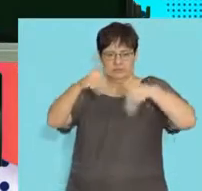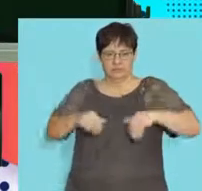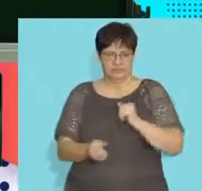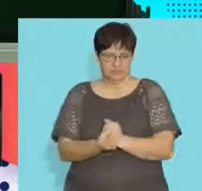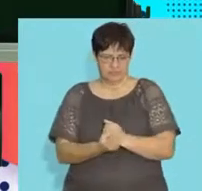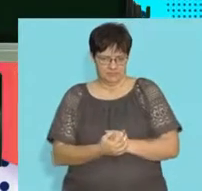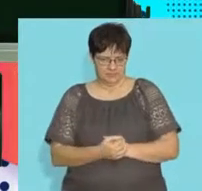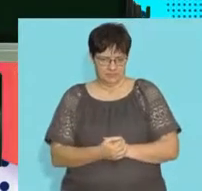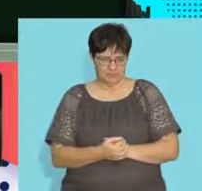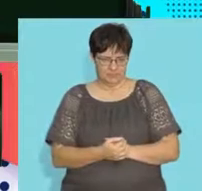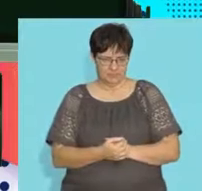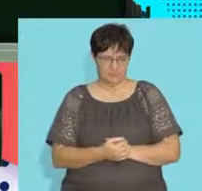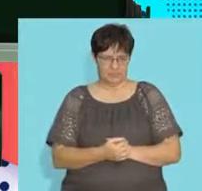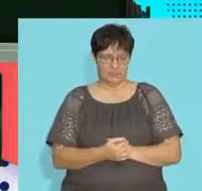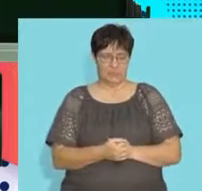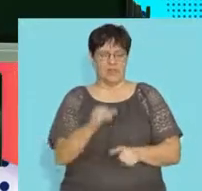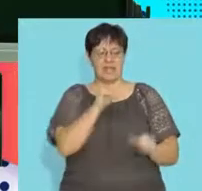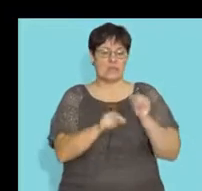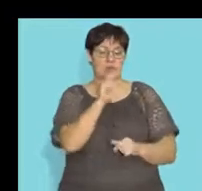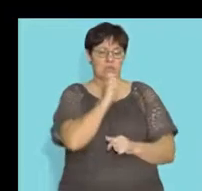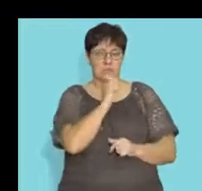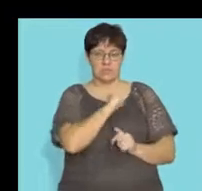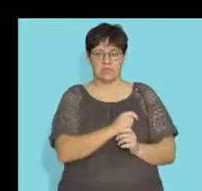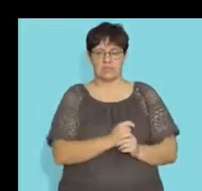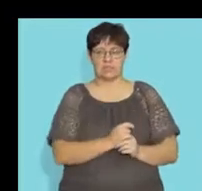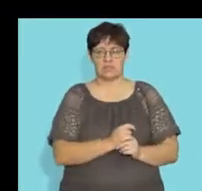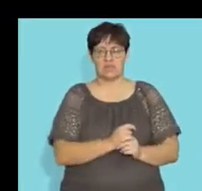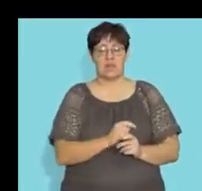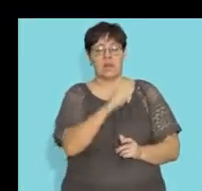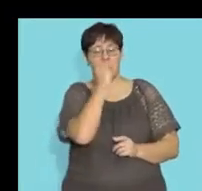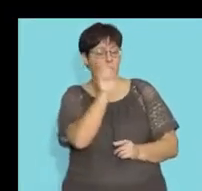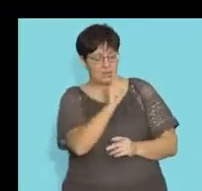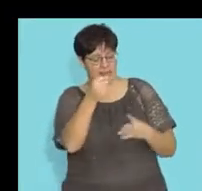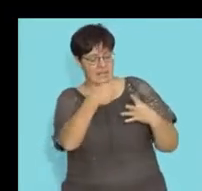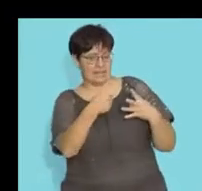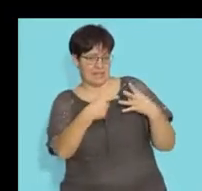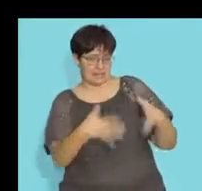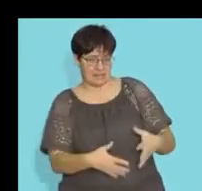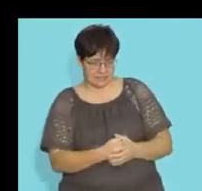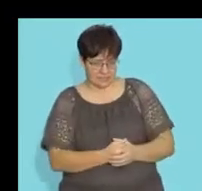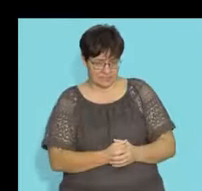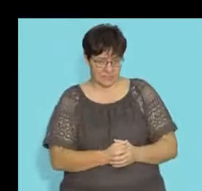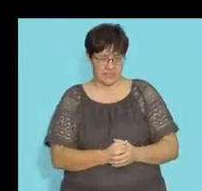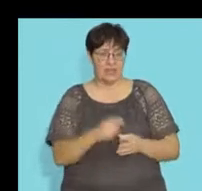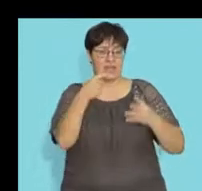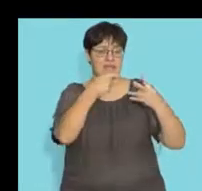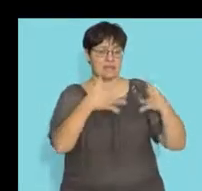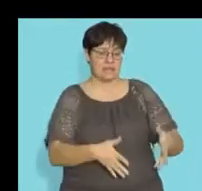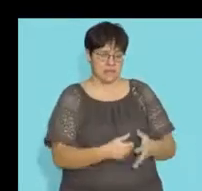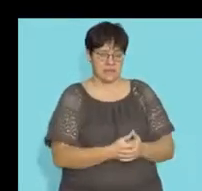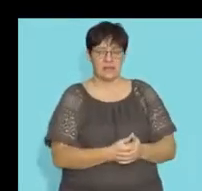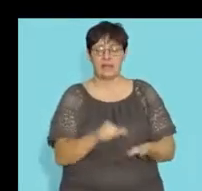a neutralization. So that chemicals are used, that we use are called indicators, and